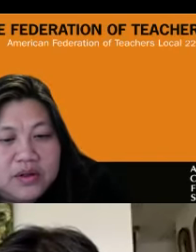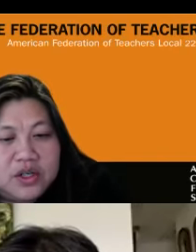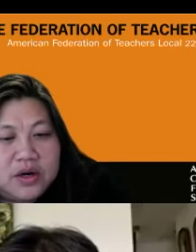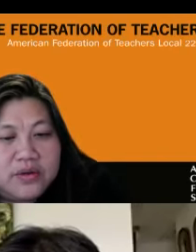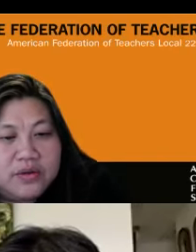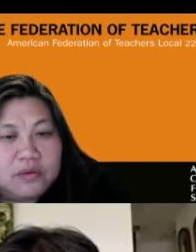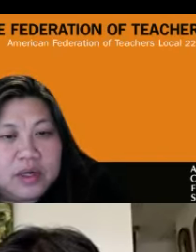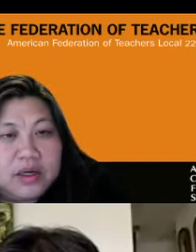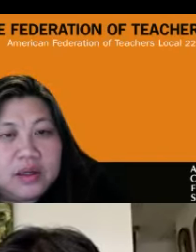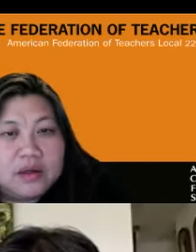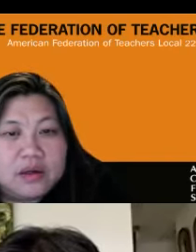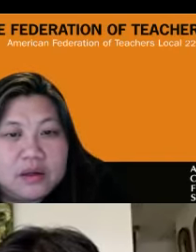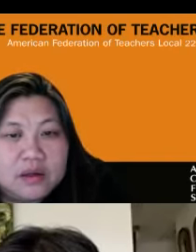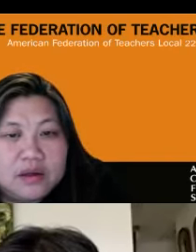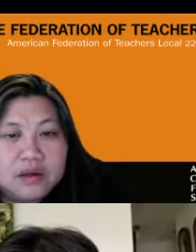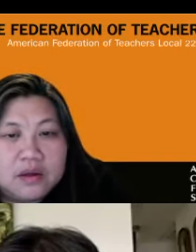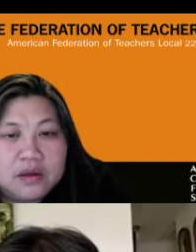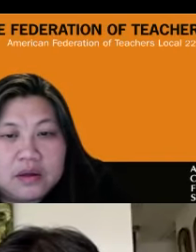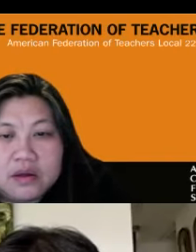Me go and share screen.